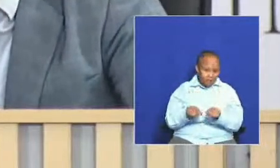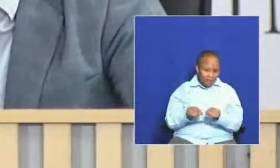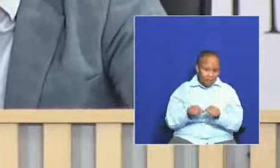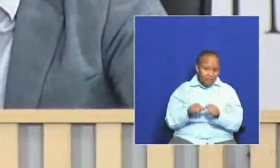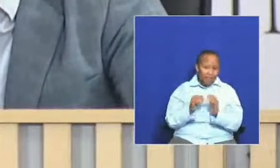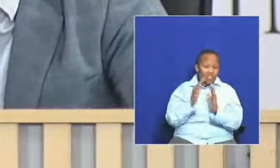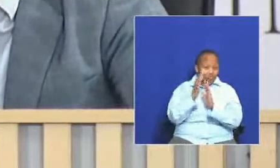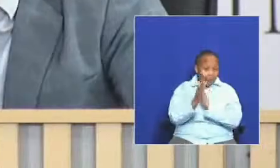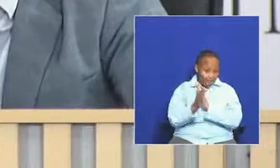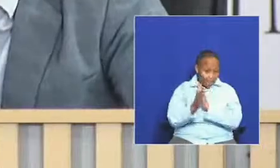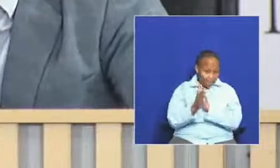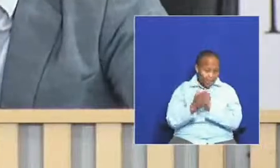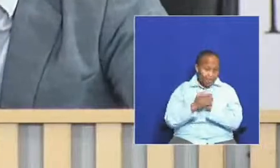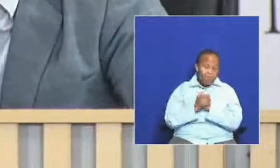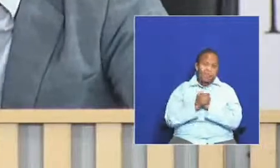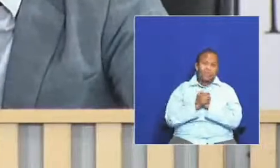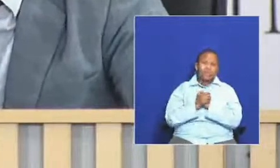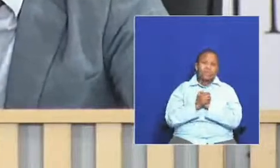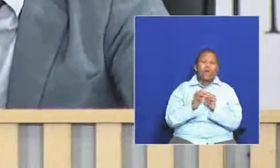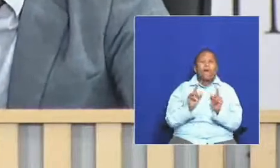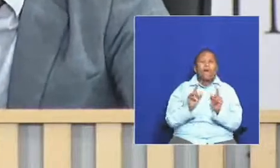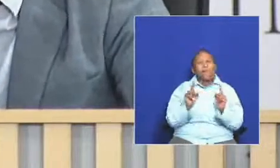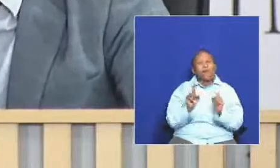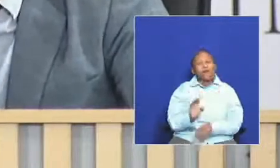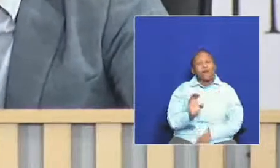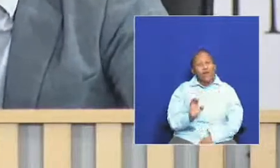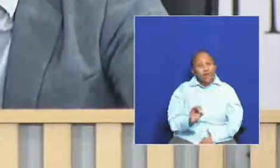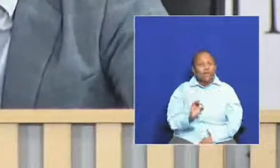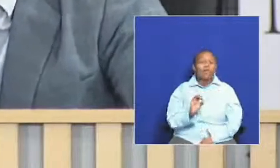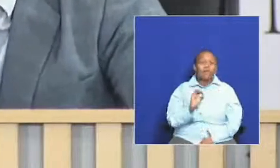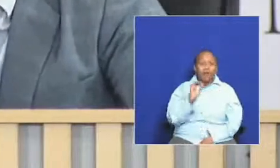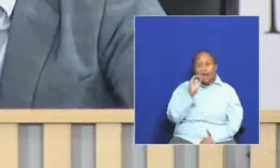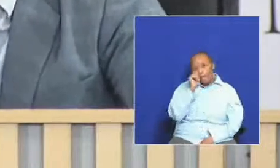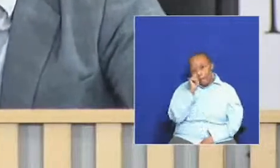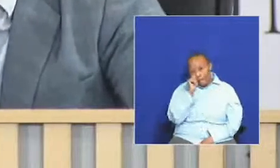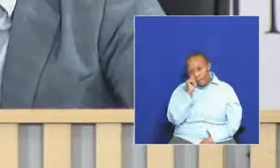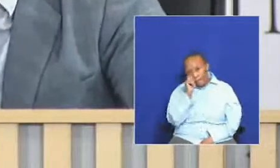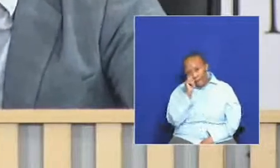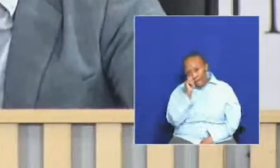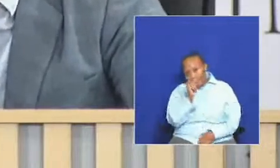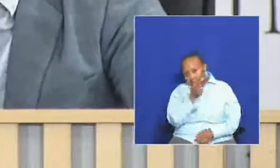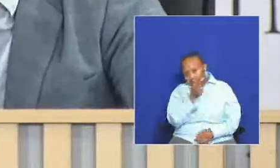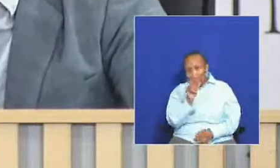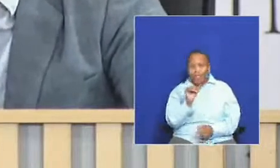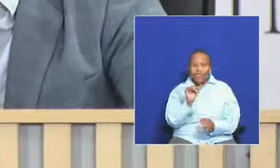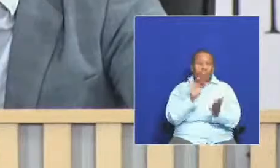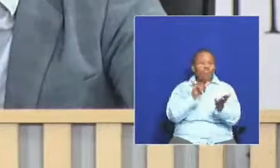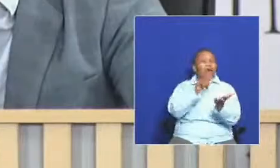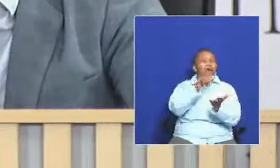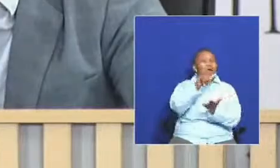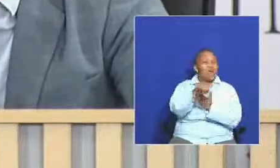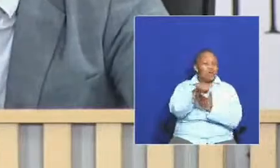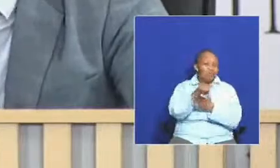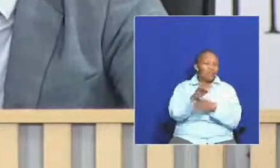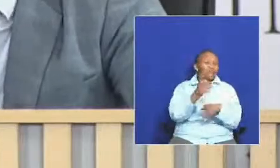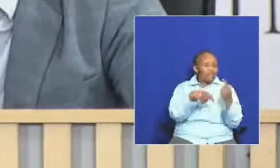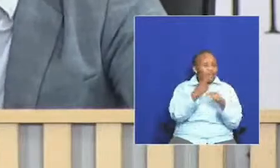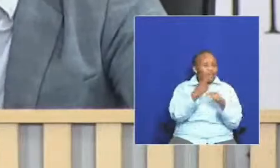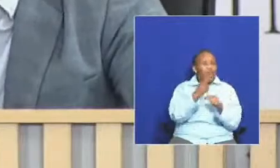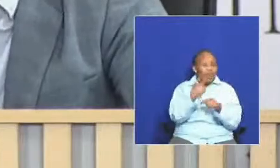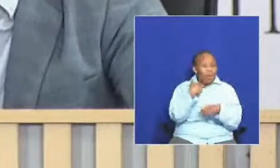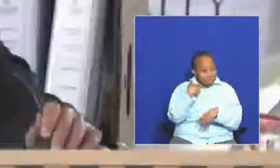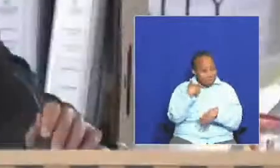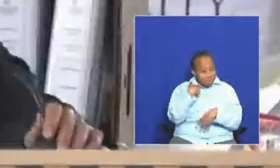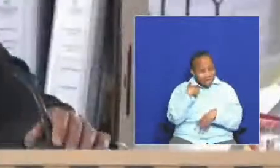but some guys who were selling an aircraft, yes, and then I was very interested. You were interested in buying the aircraft? Yes.